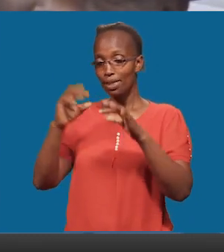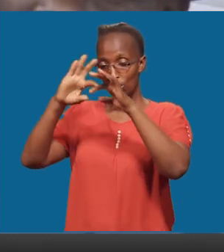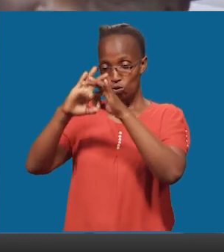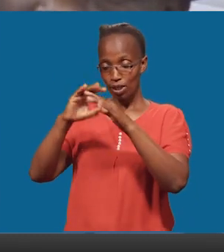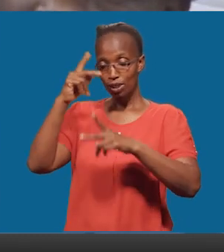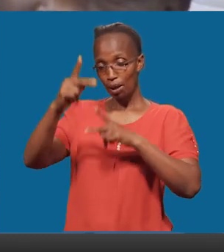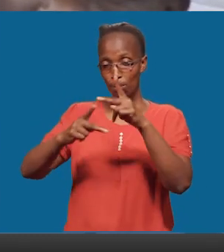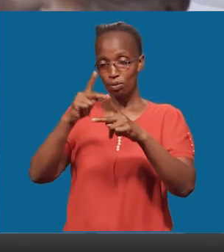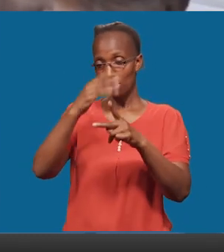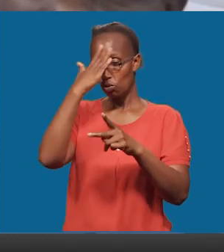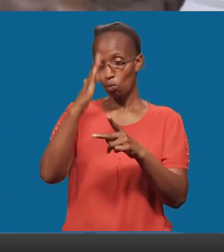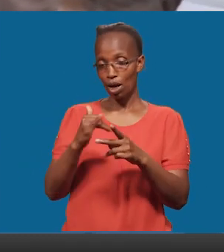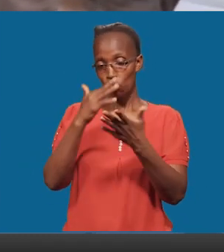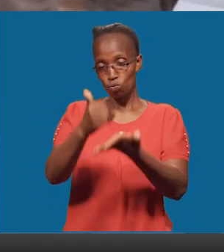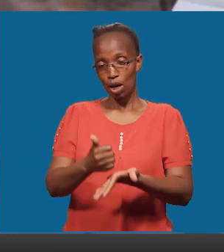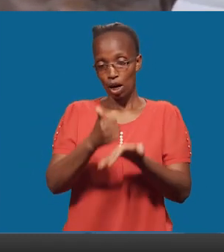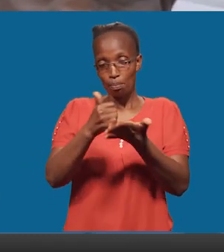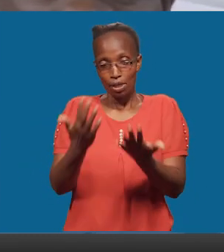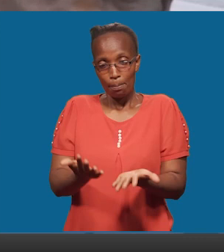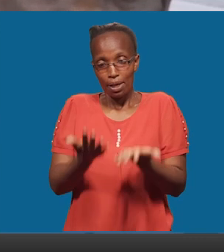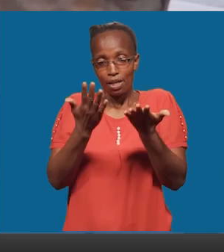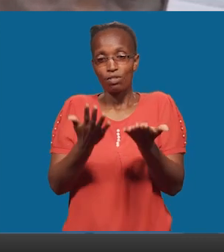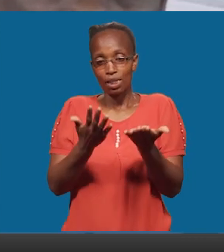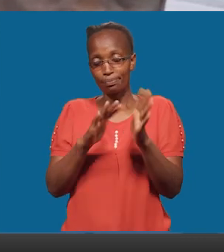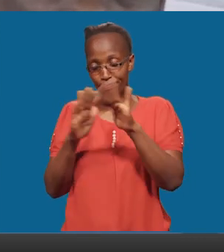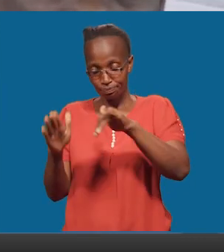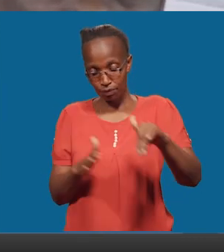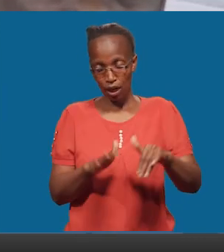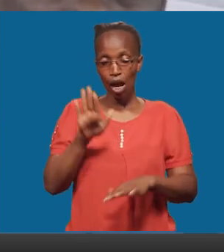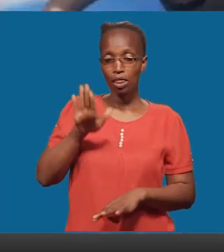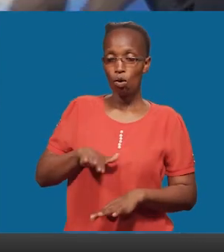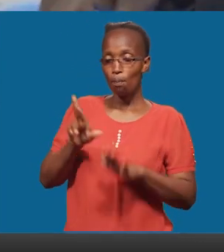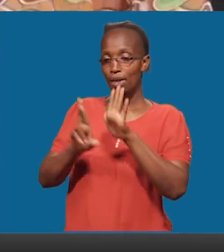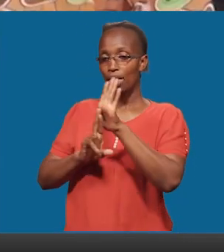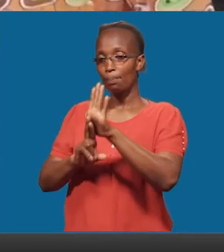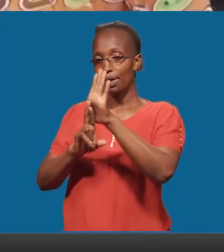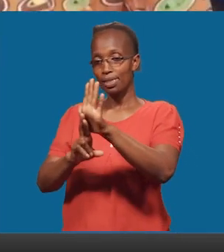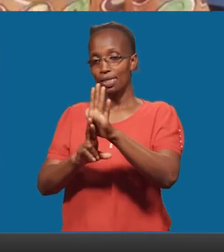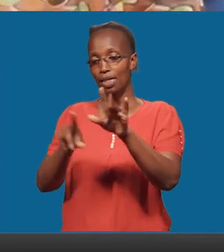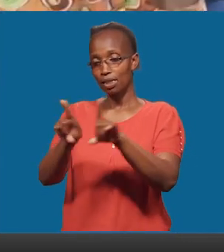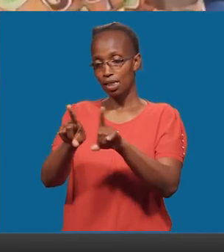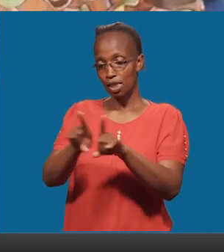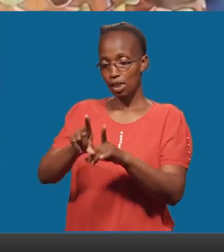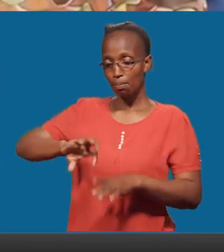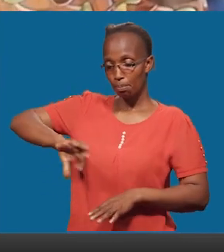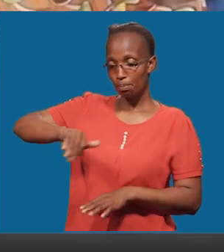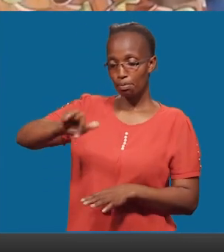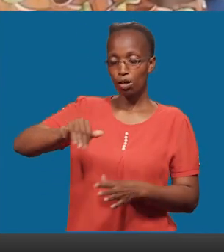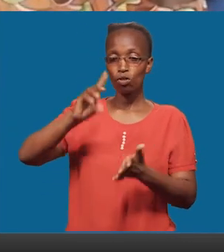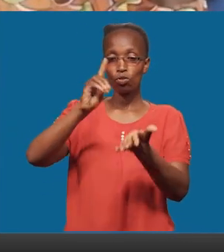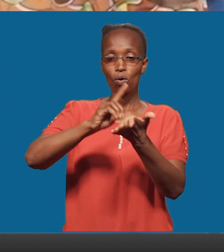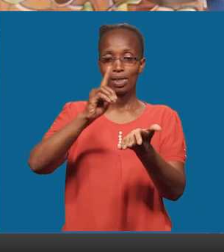So join this process so that we uplift the education standards of Game. Thank you. Naye mwakilishi wa wanawake